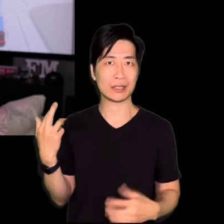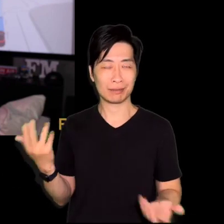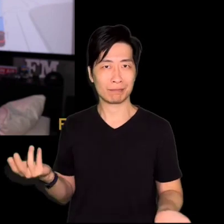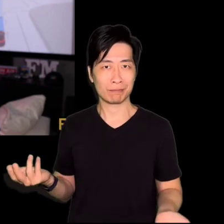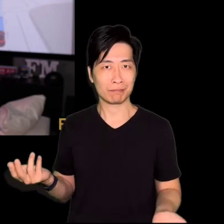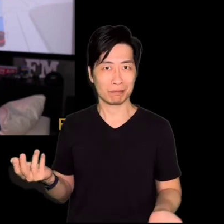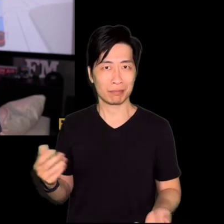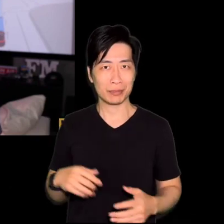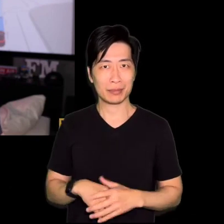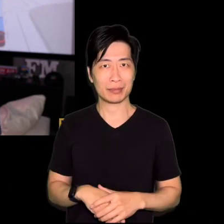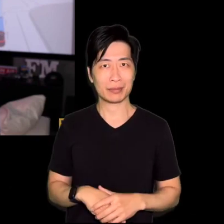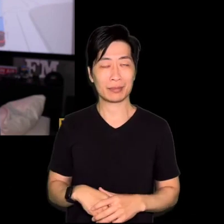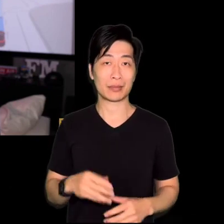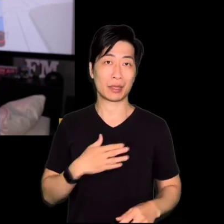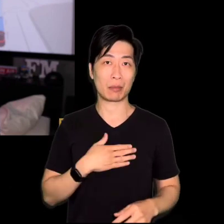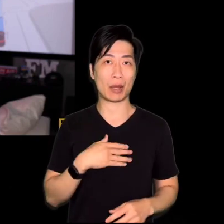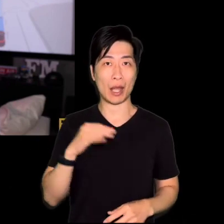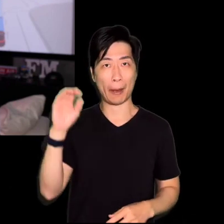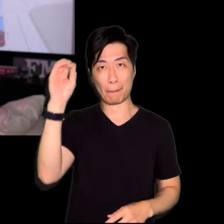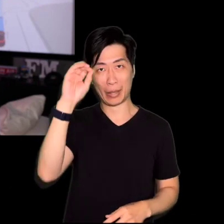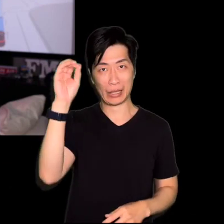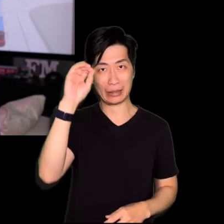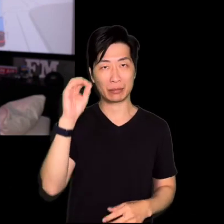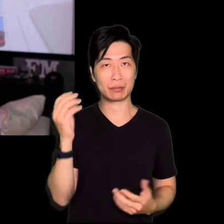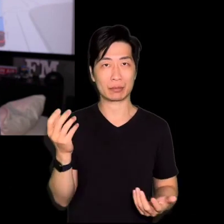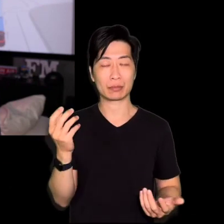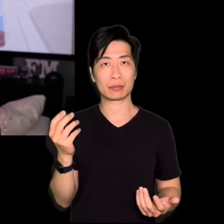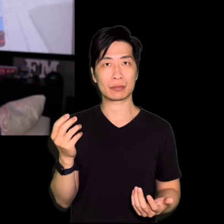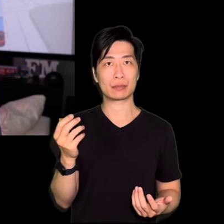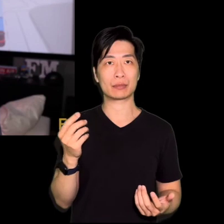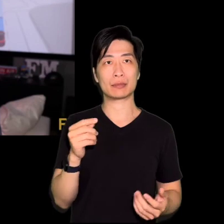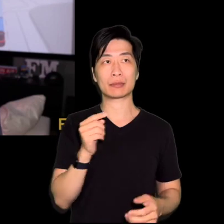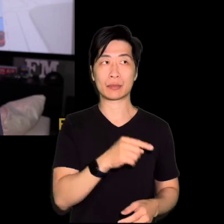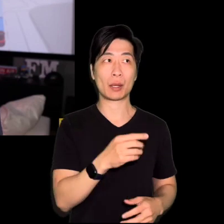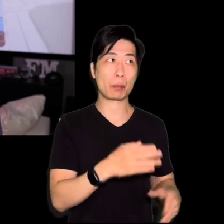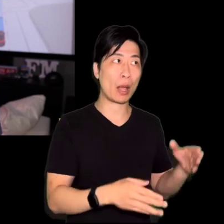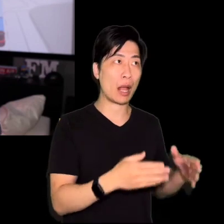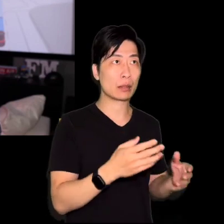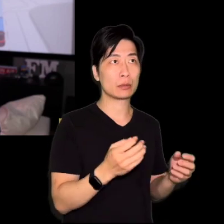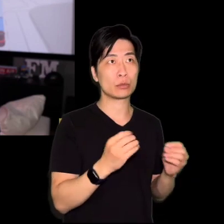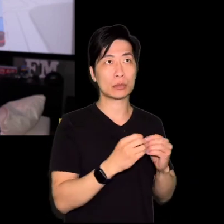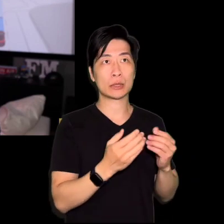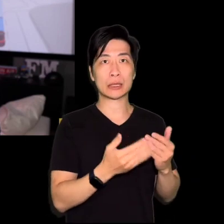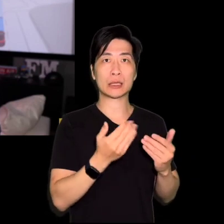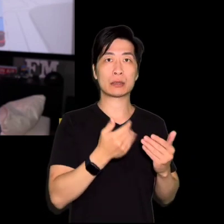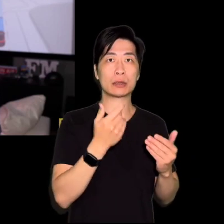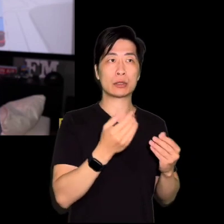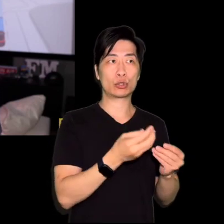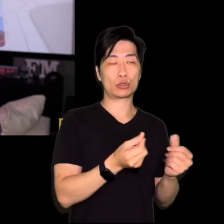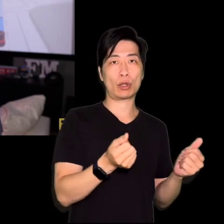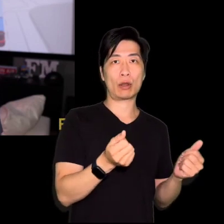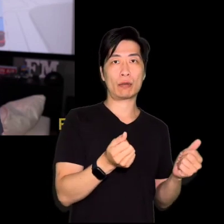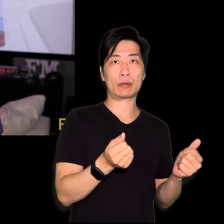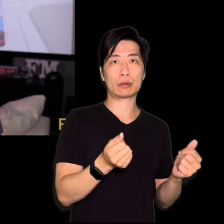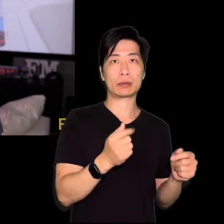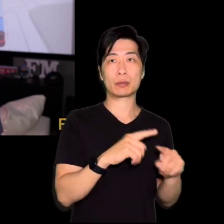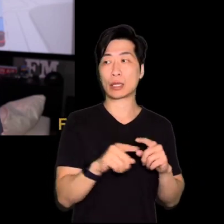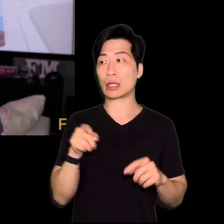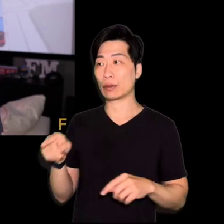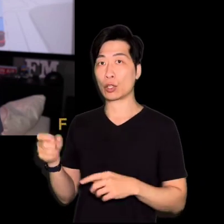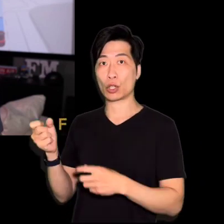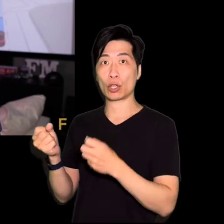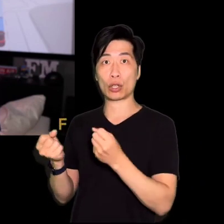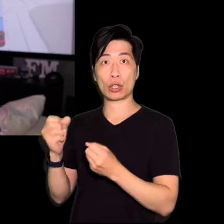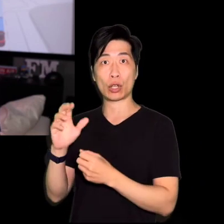that's way riskier, right? So in my opinion, I think one can make the argument that the bot is a little bit easier to solve than the